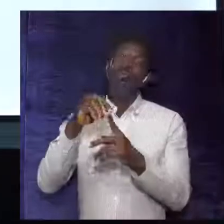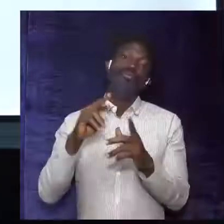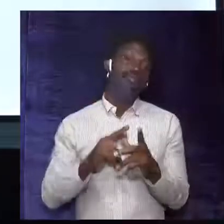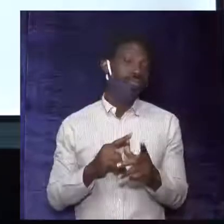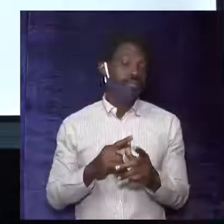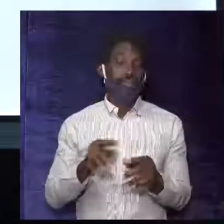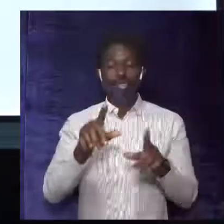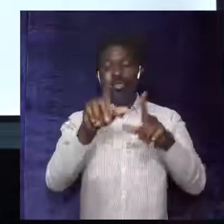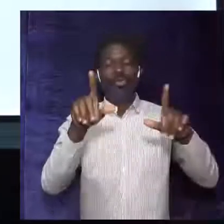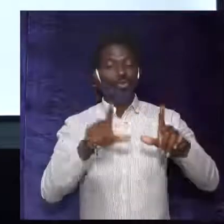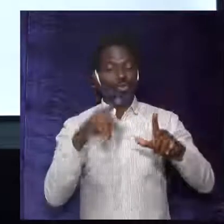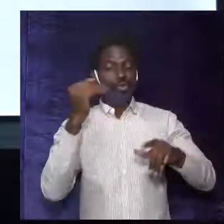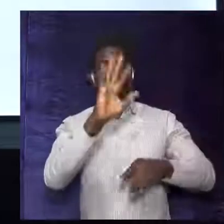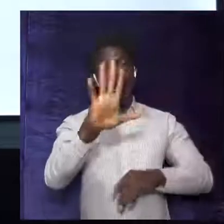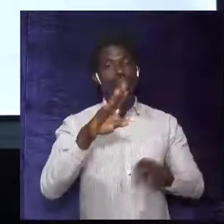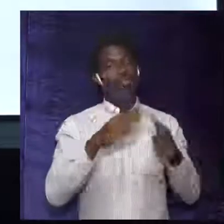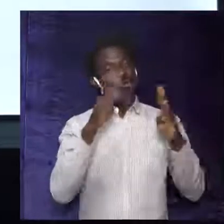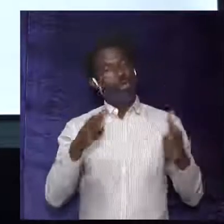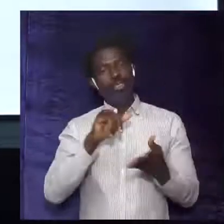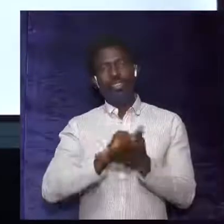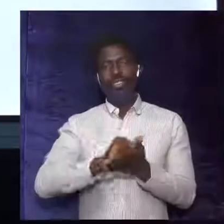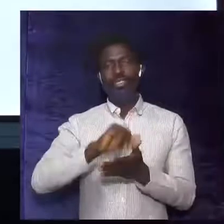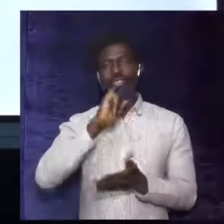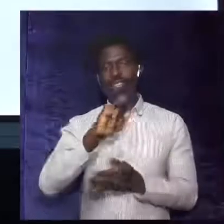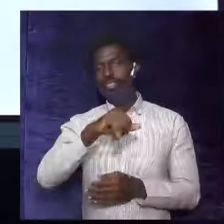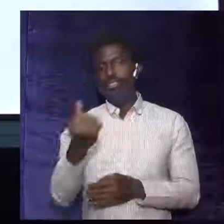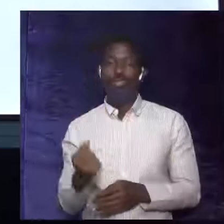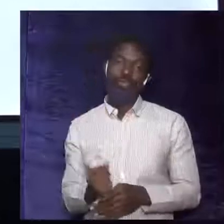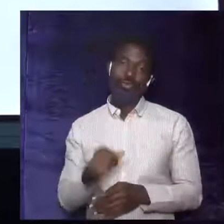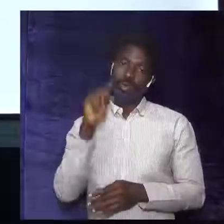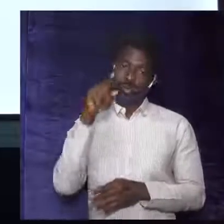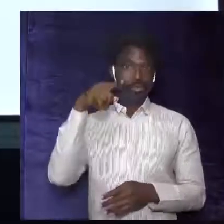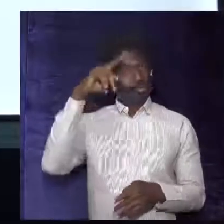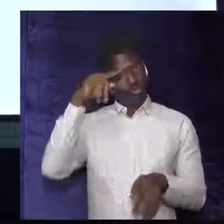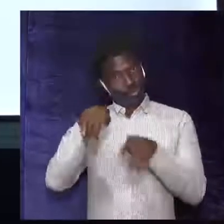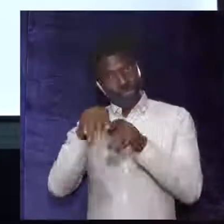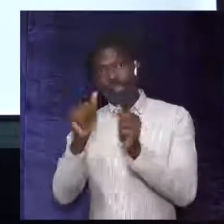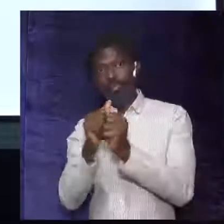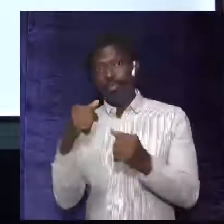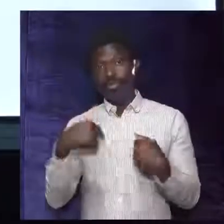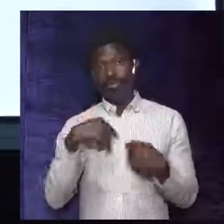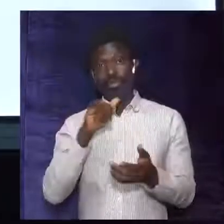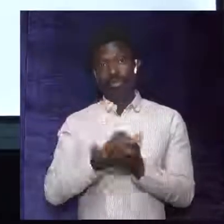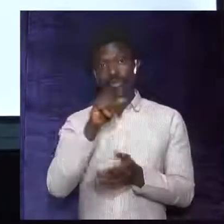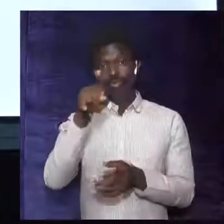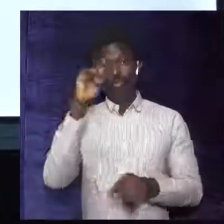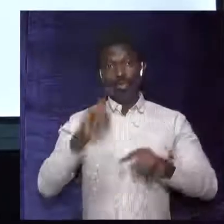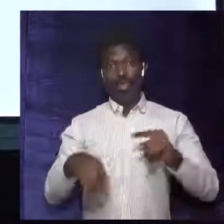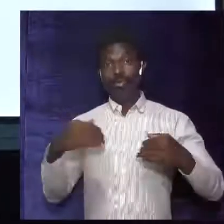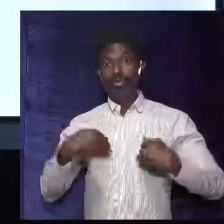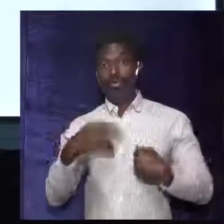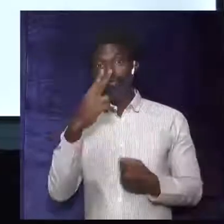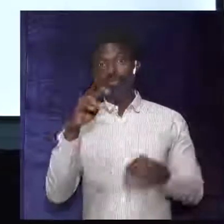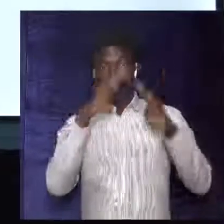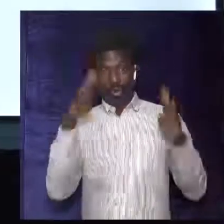line. That's another point. It could be the location of your house. That's another point. So you will agree with me that you can't have